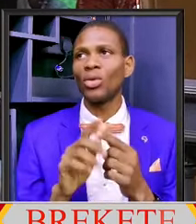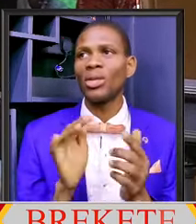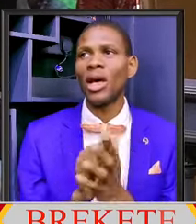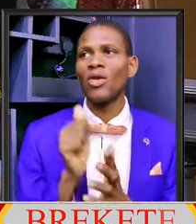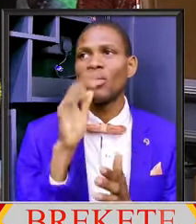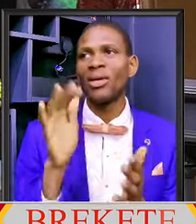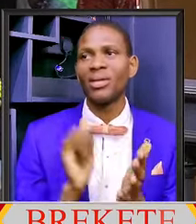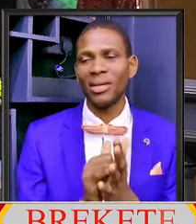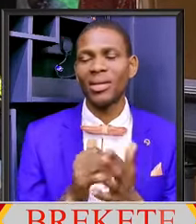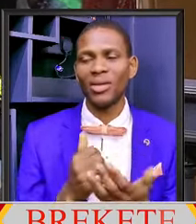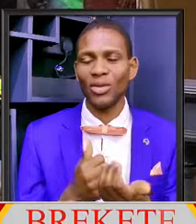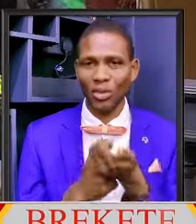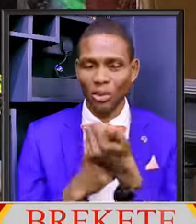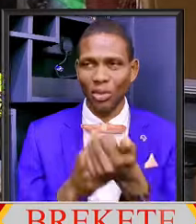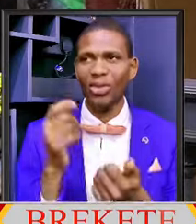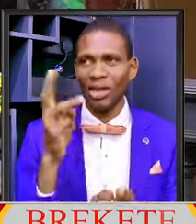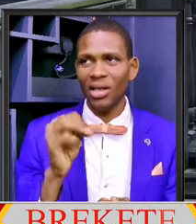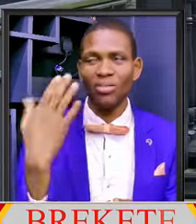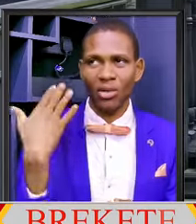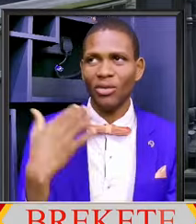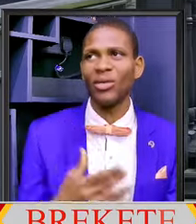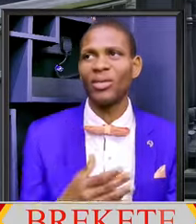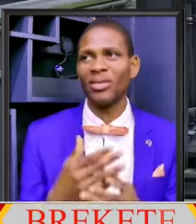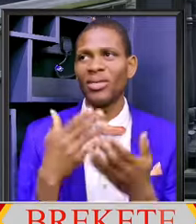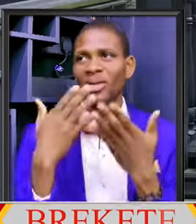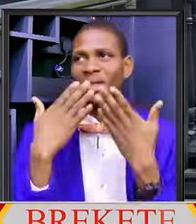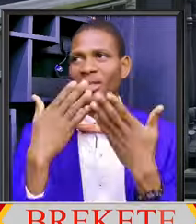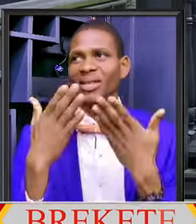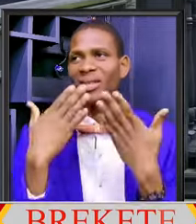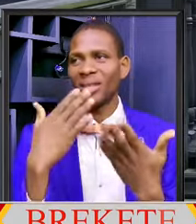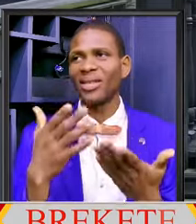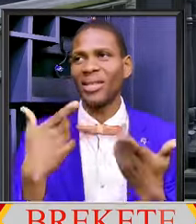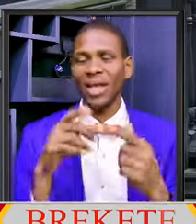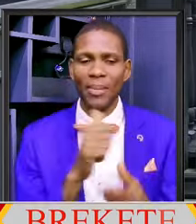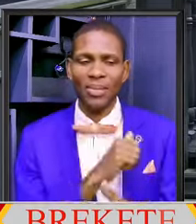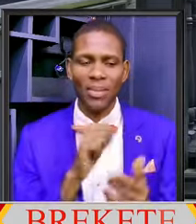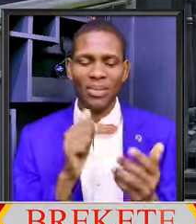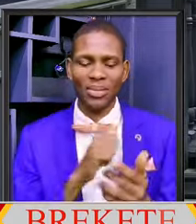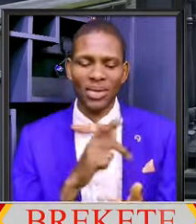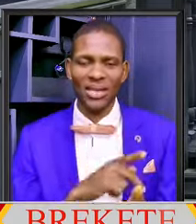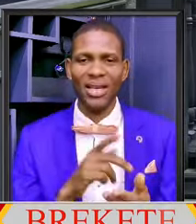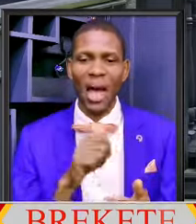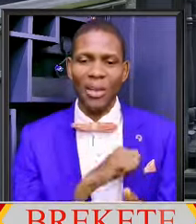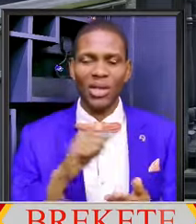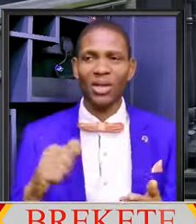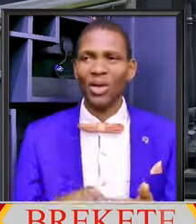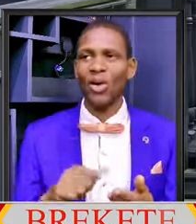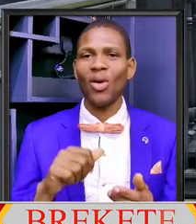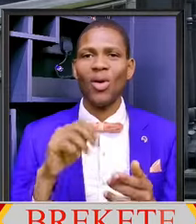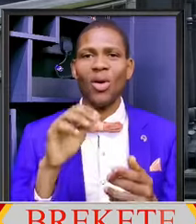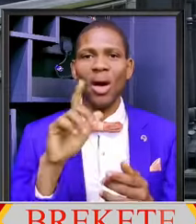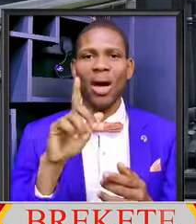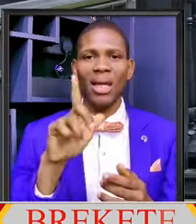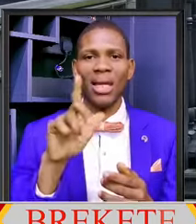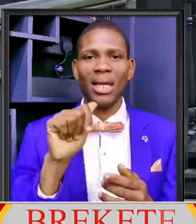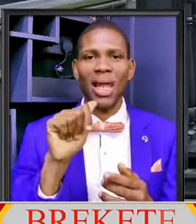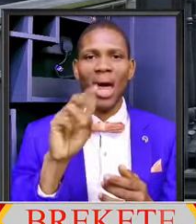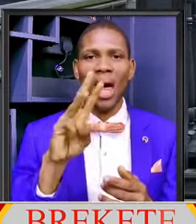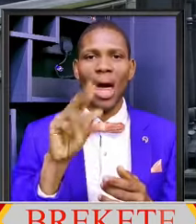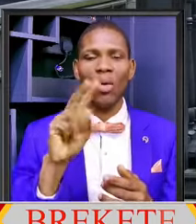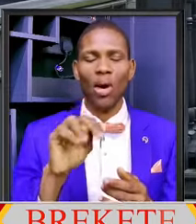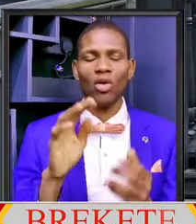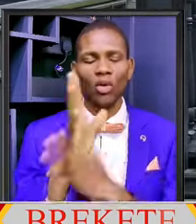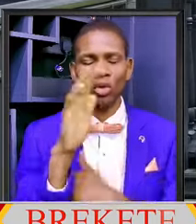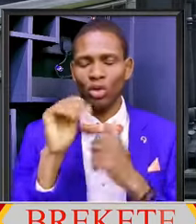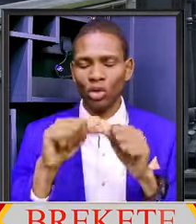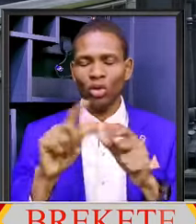okay. Them. That woman, wait. Thank you. Let's appreciate Ambassador Lawa. Yeah. May God replenish your purse manifold,